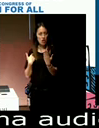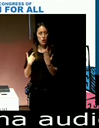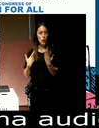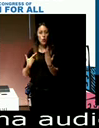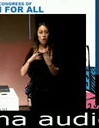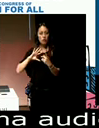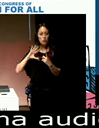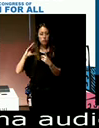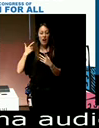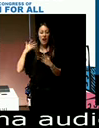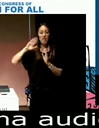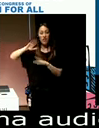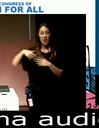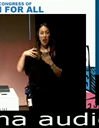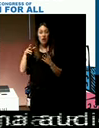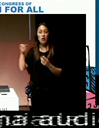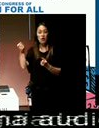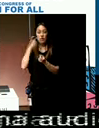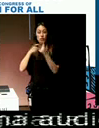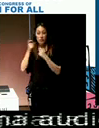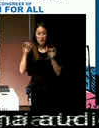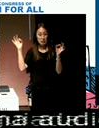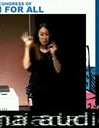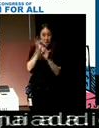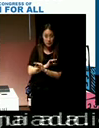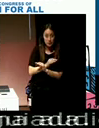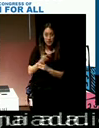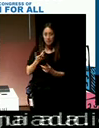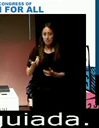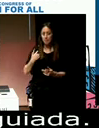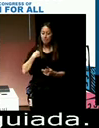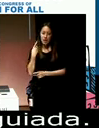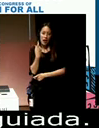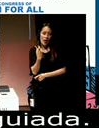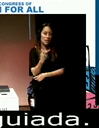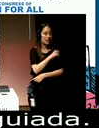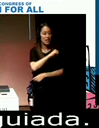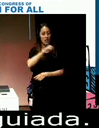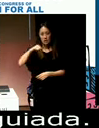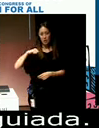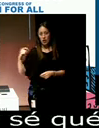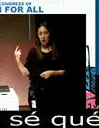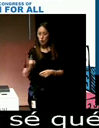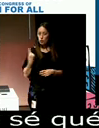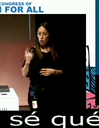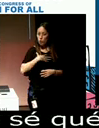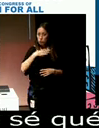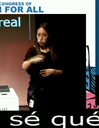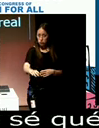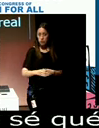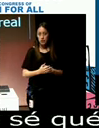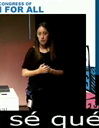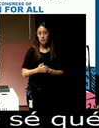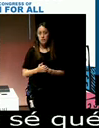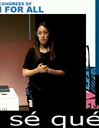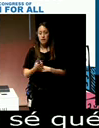get this independence. I don't get this real proper participation in cultural life as and such.